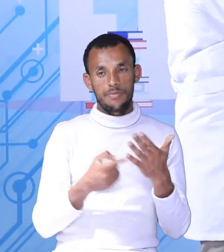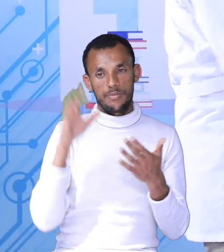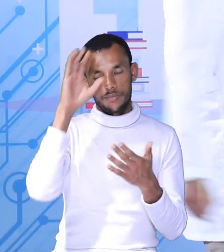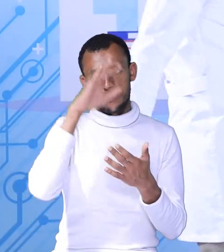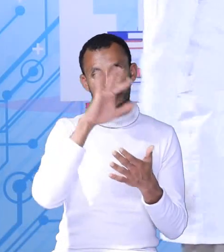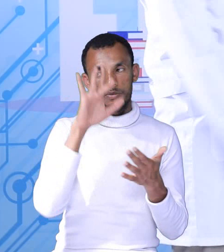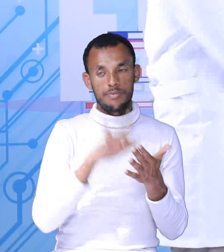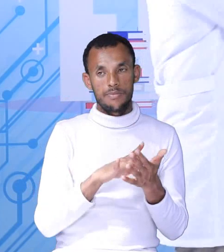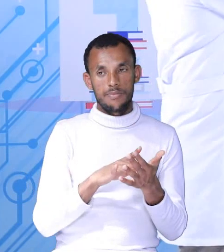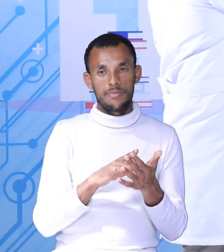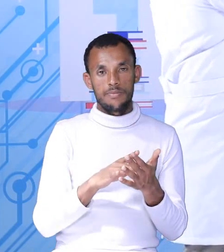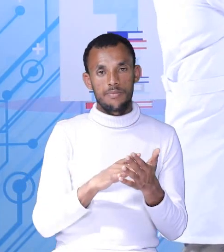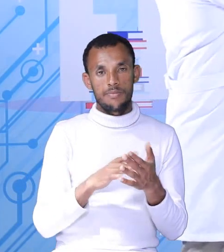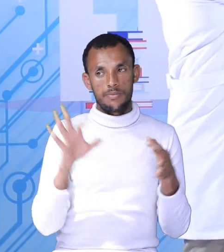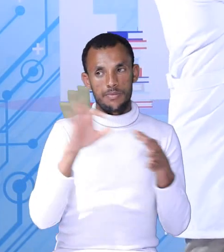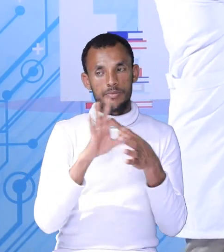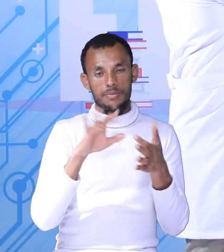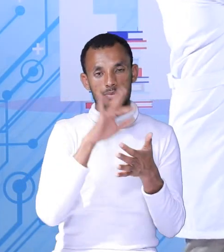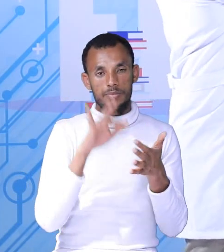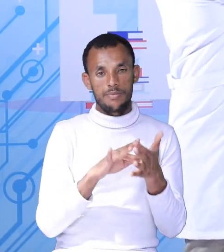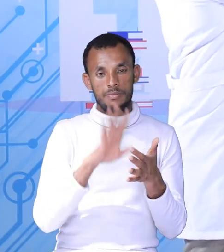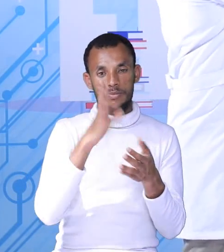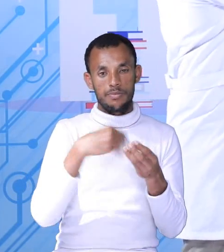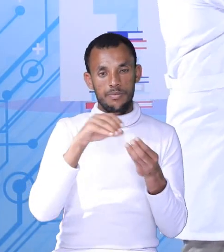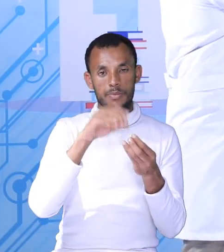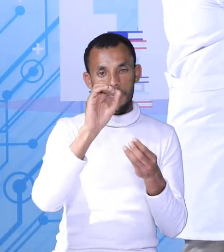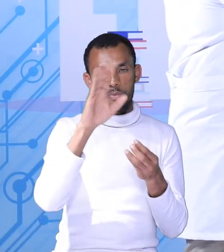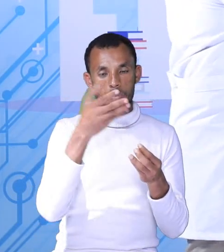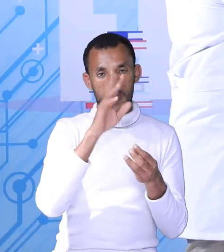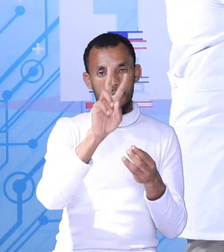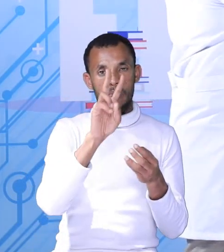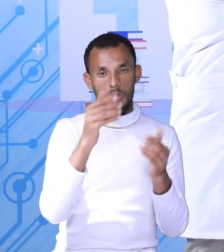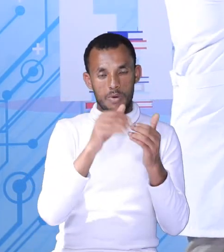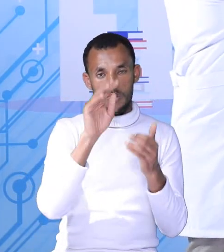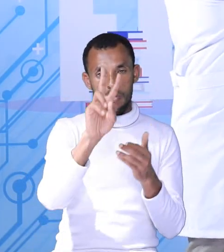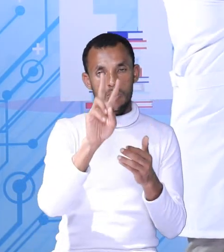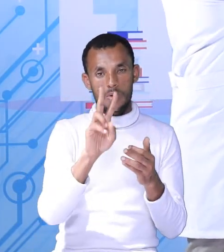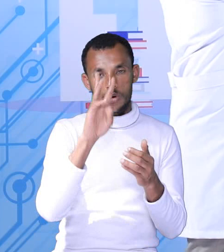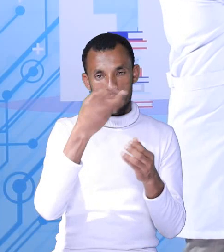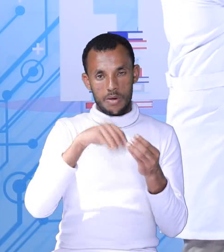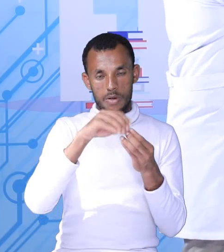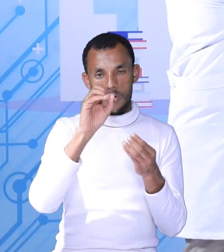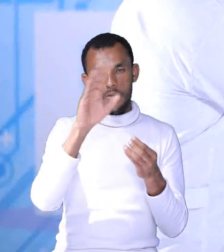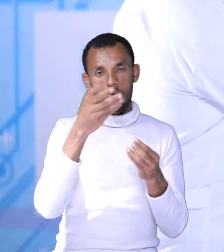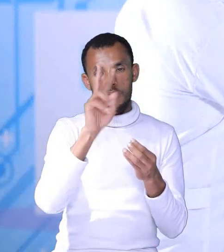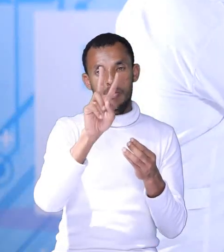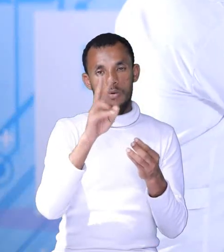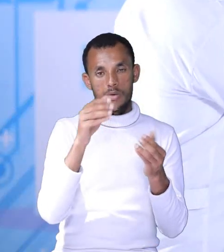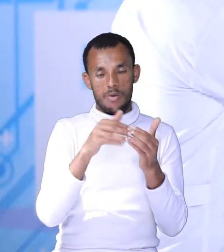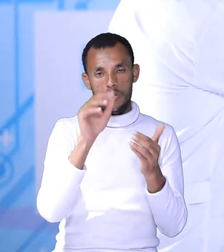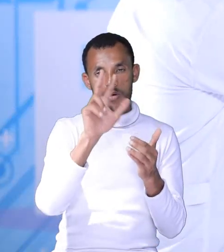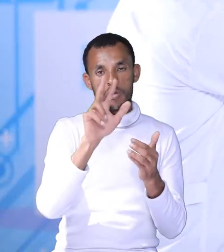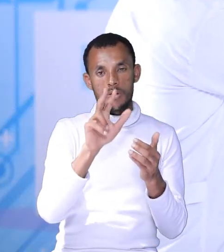center. The coordinate of the center, 4 plus 0 over 2, it is 2. 6 plus 0 over 2, it is